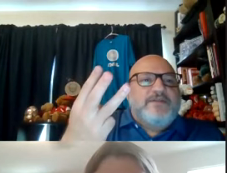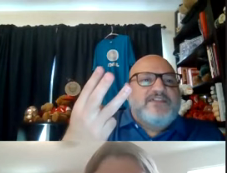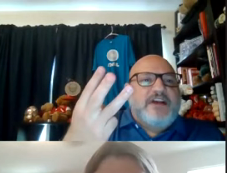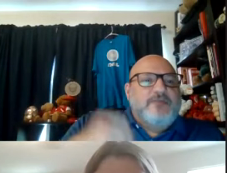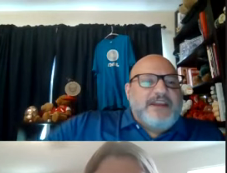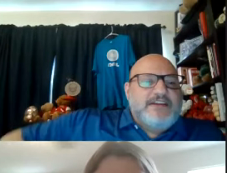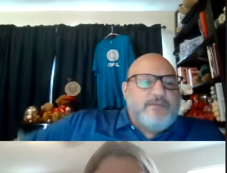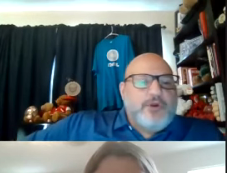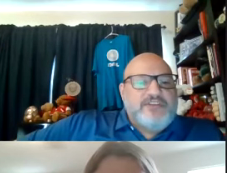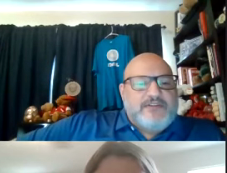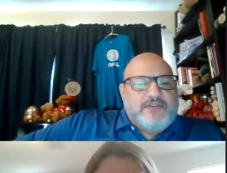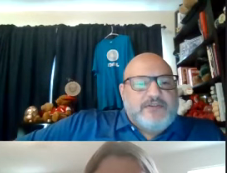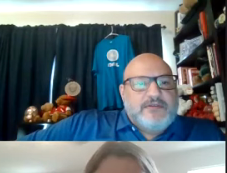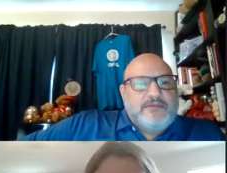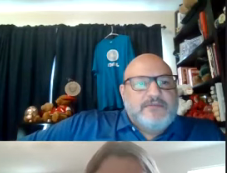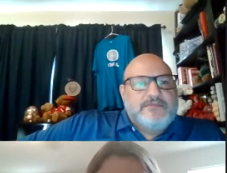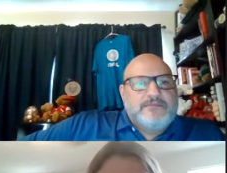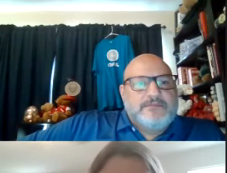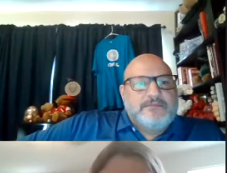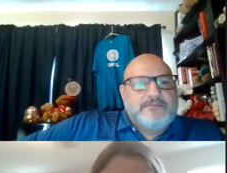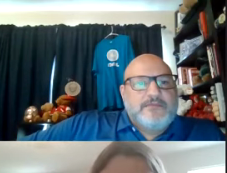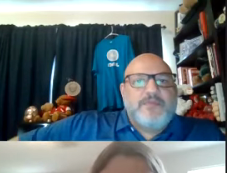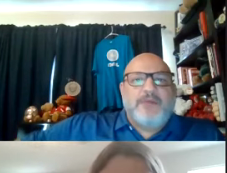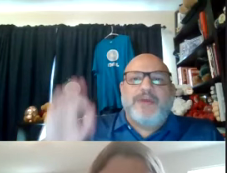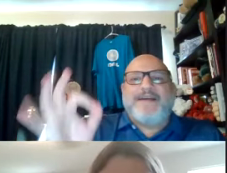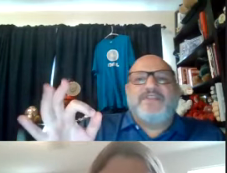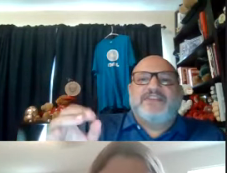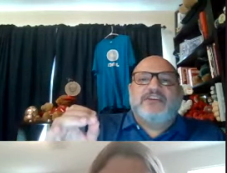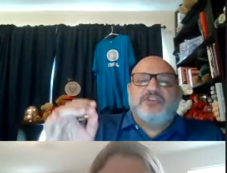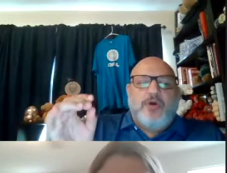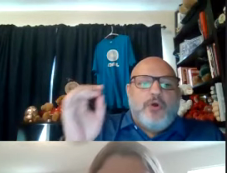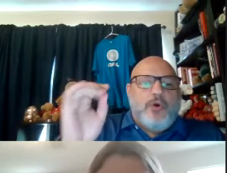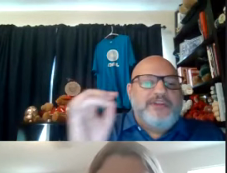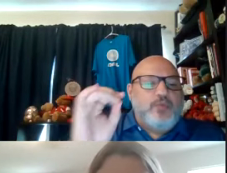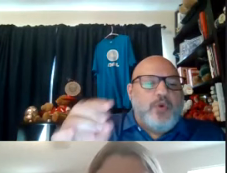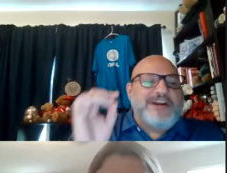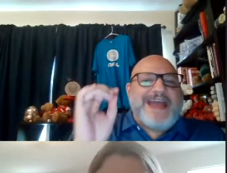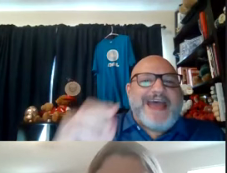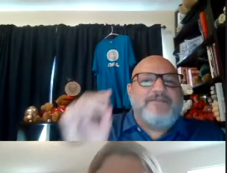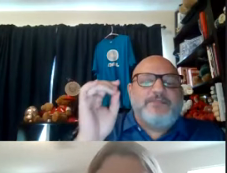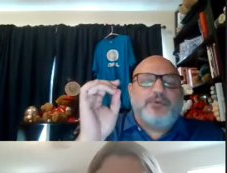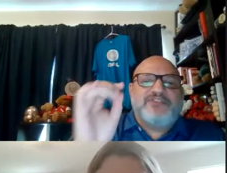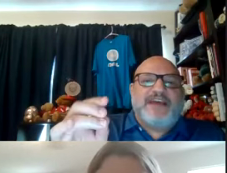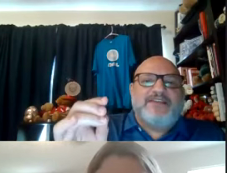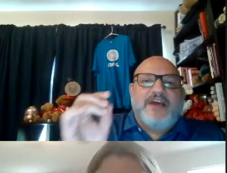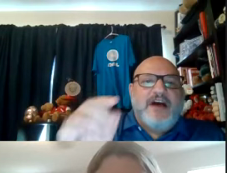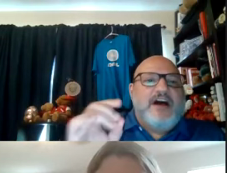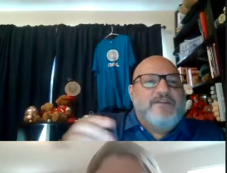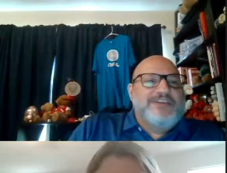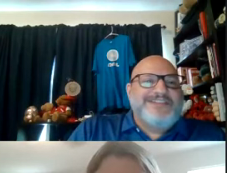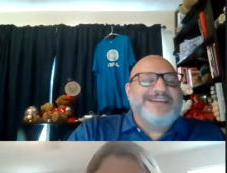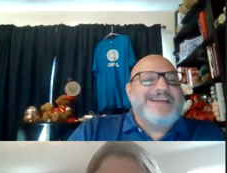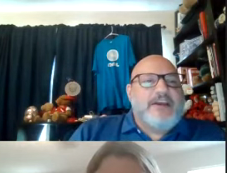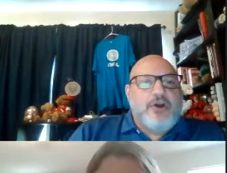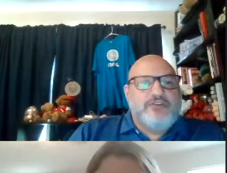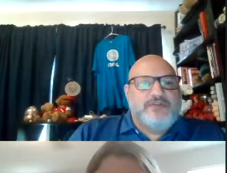3 different cells making different proteins? Remember, we have this issue. only 1.5% of